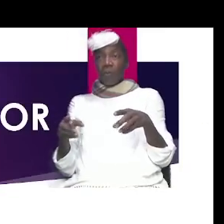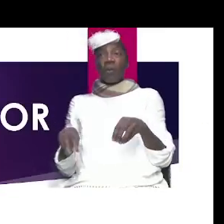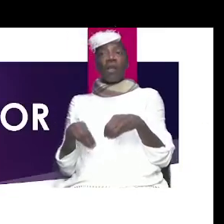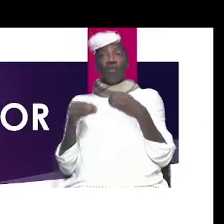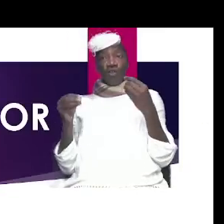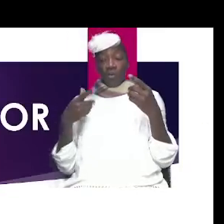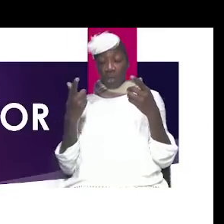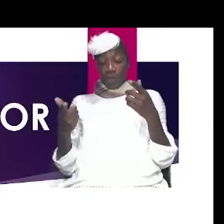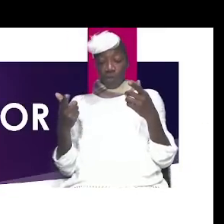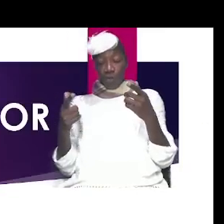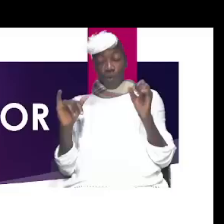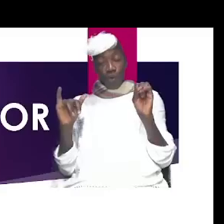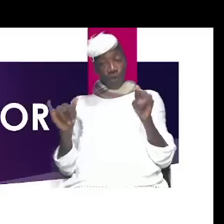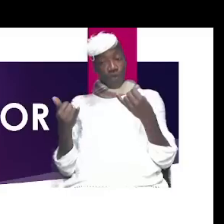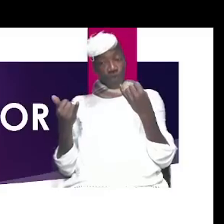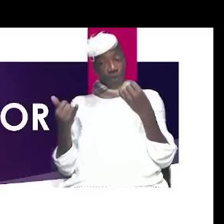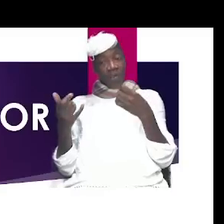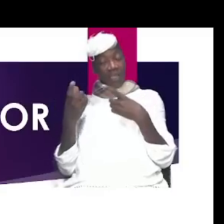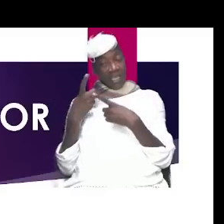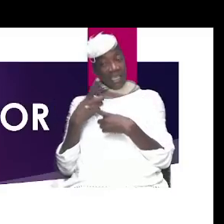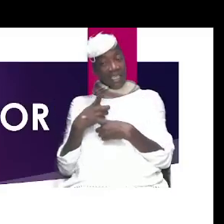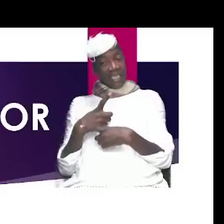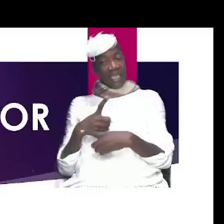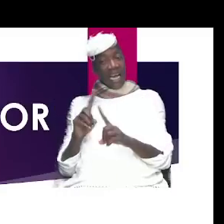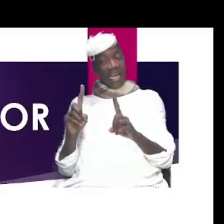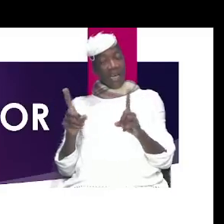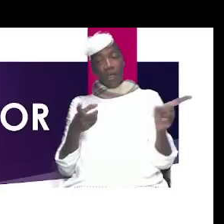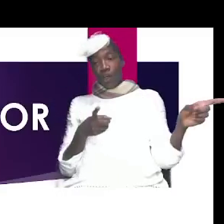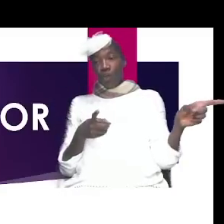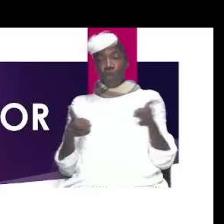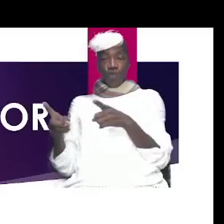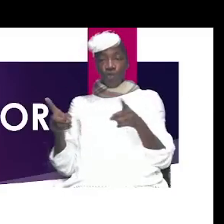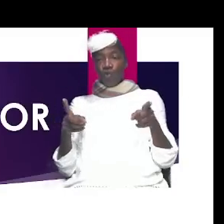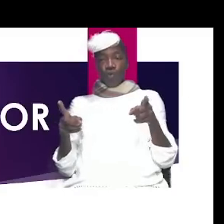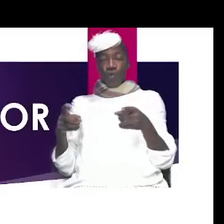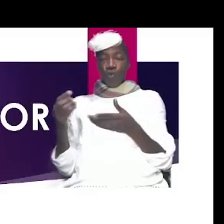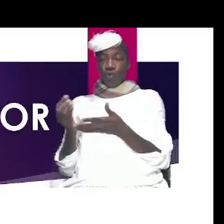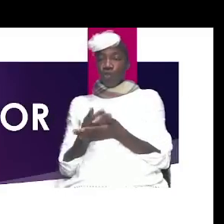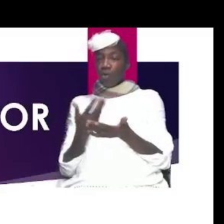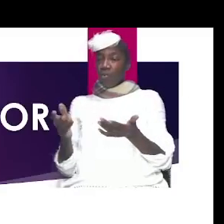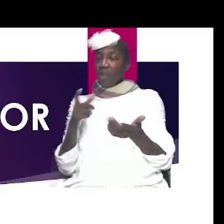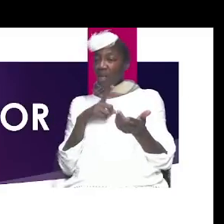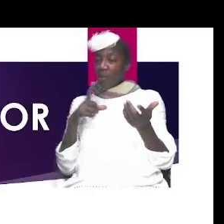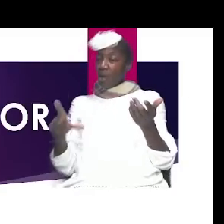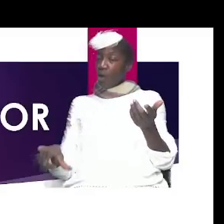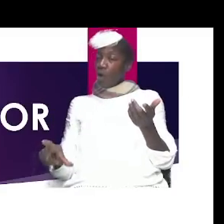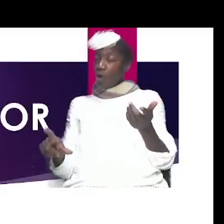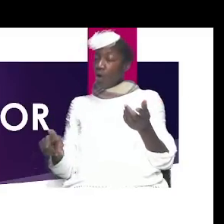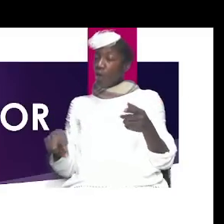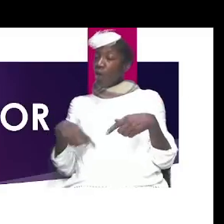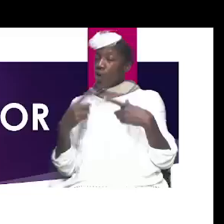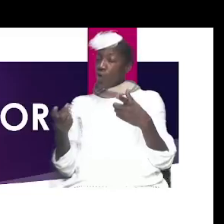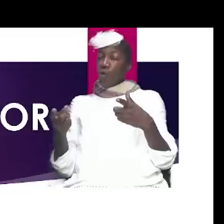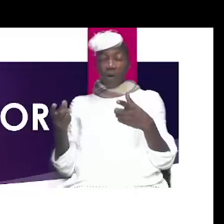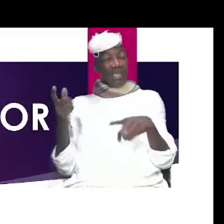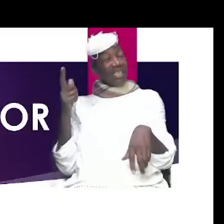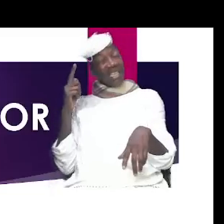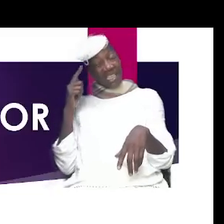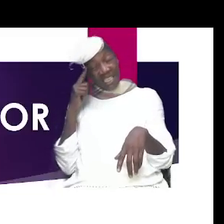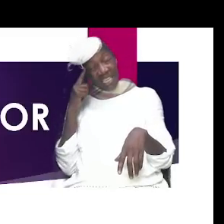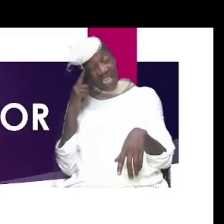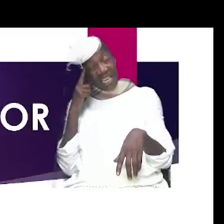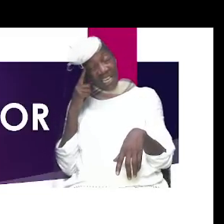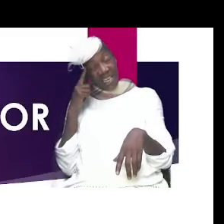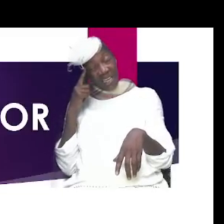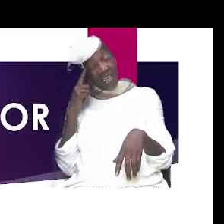you that just the desire to do it is something that the Lord is going to take into